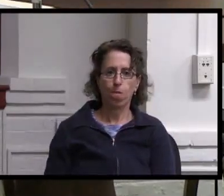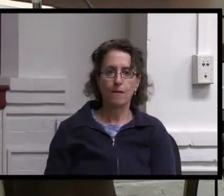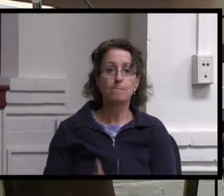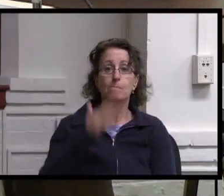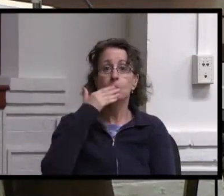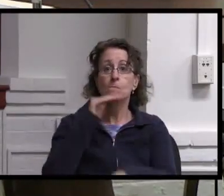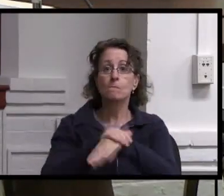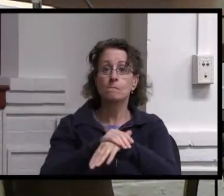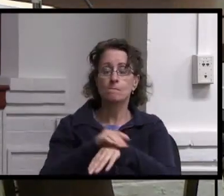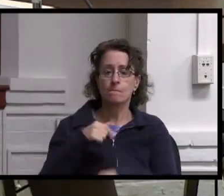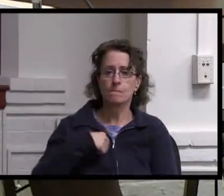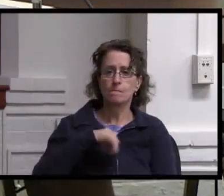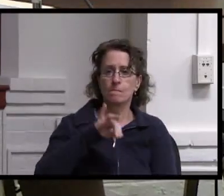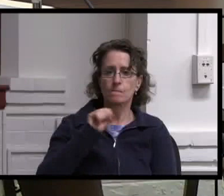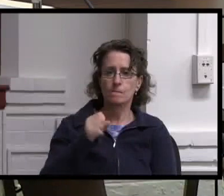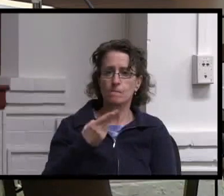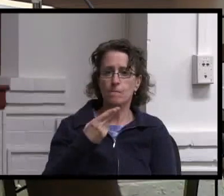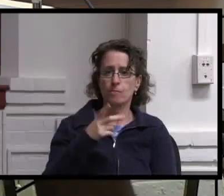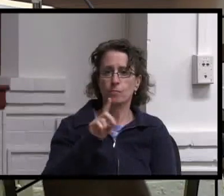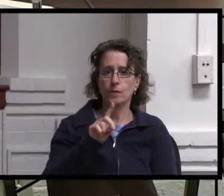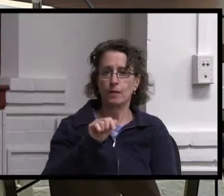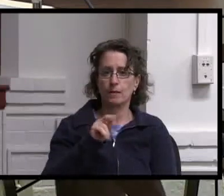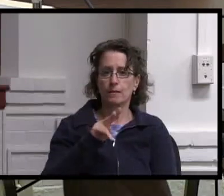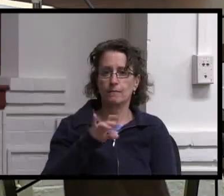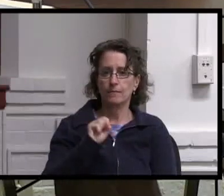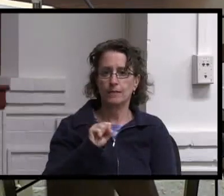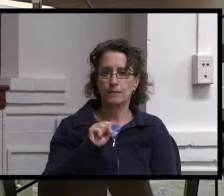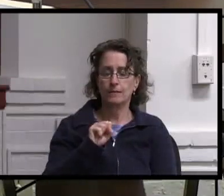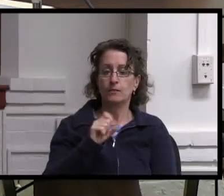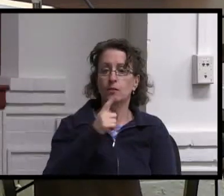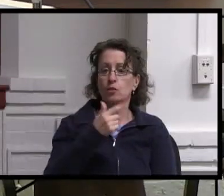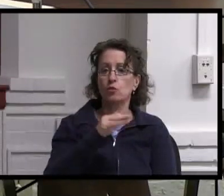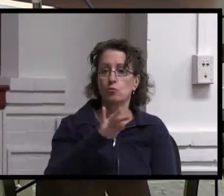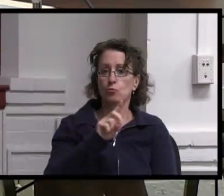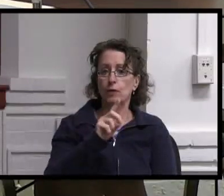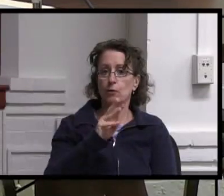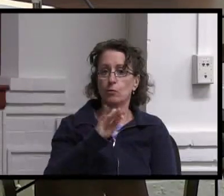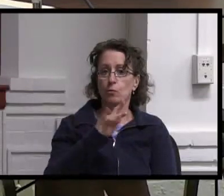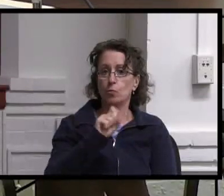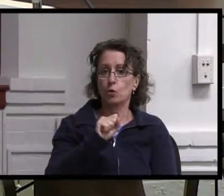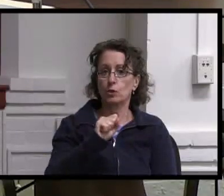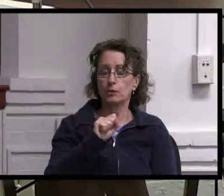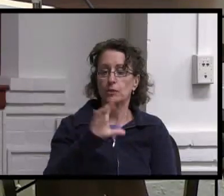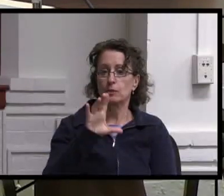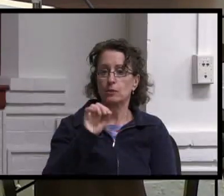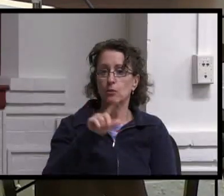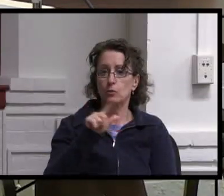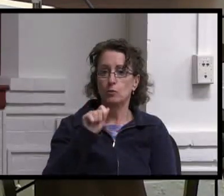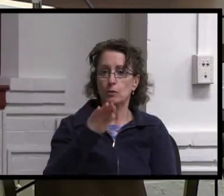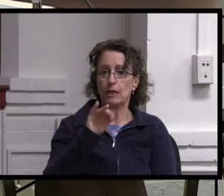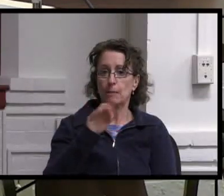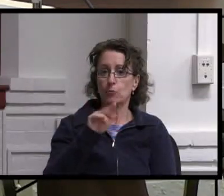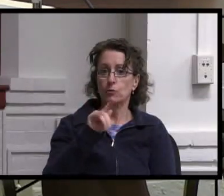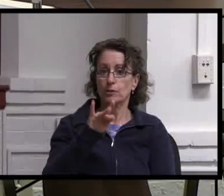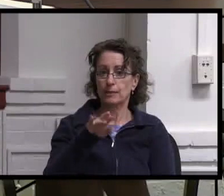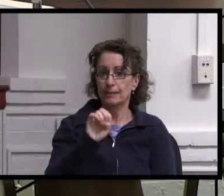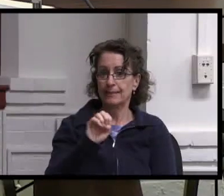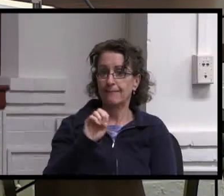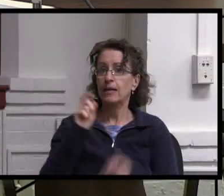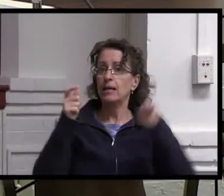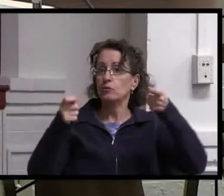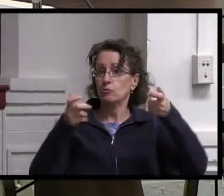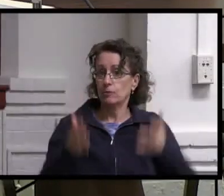Good evening. I'm Josh Davis. I'm Executive Director of Groundworks Collaborative. We operate two different homeless shelters, one